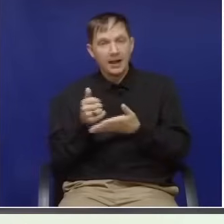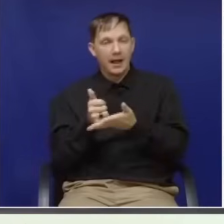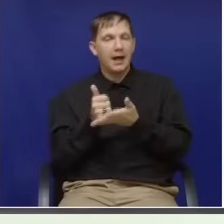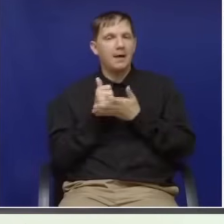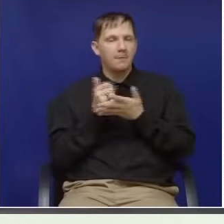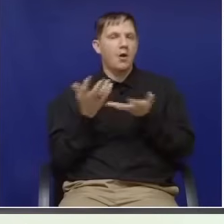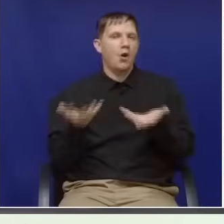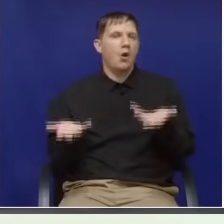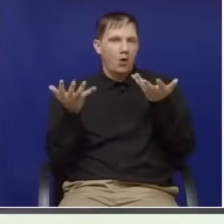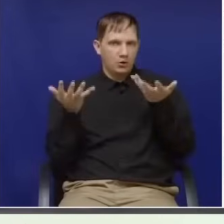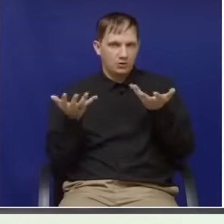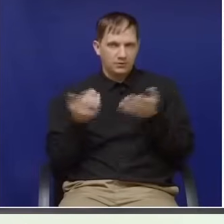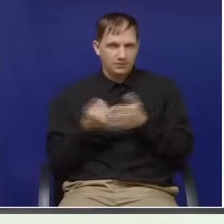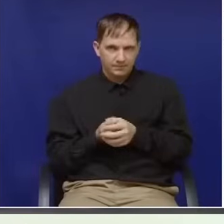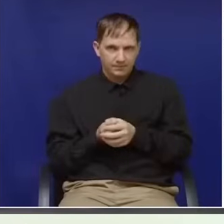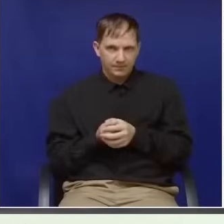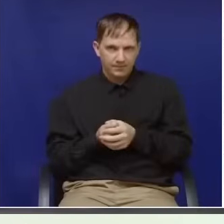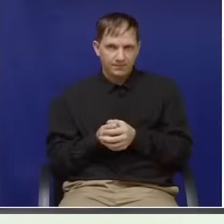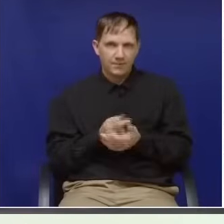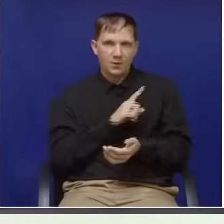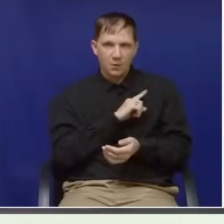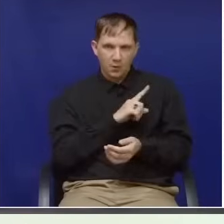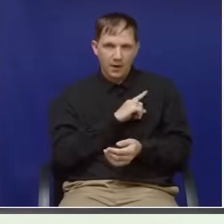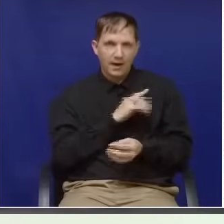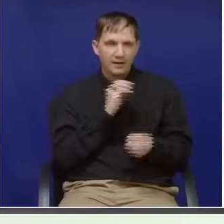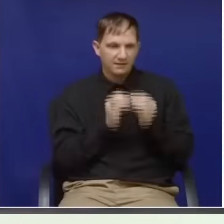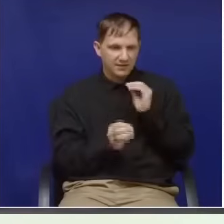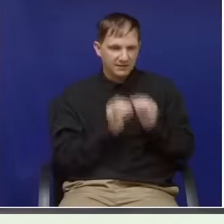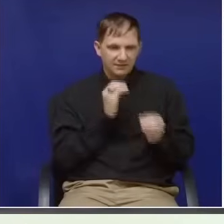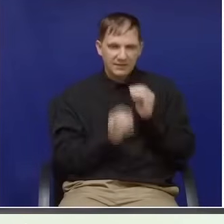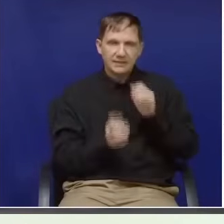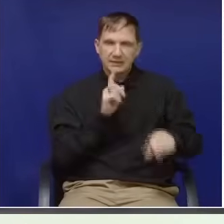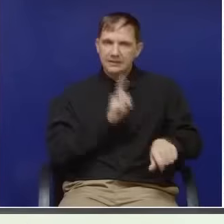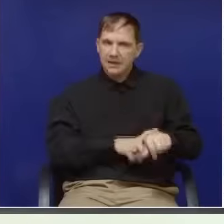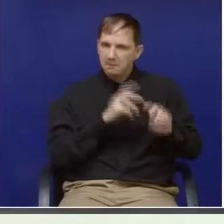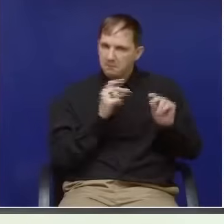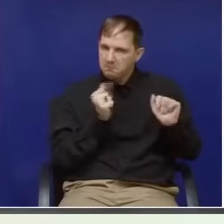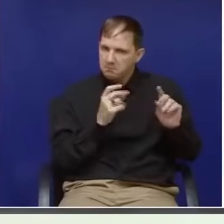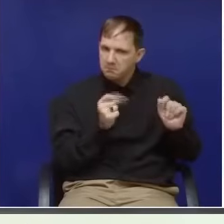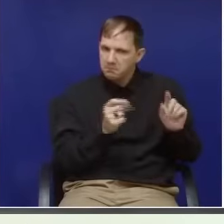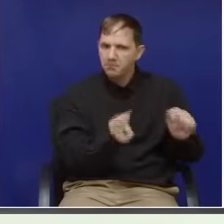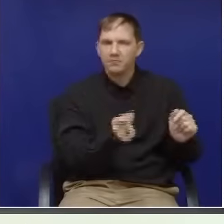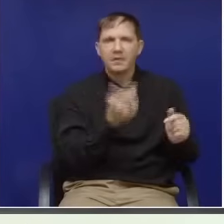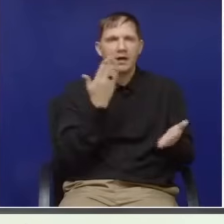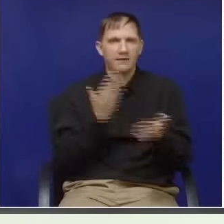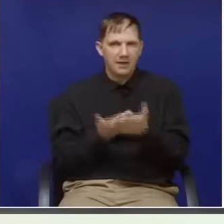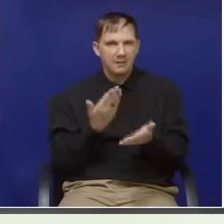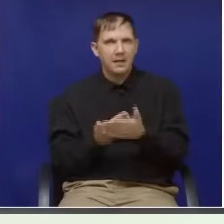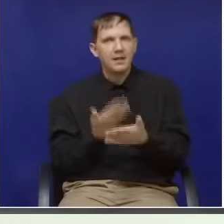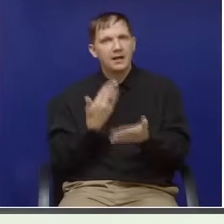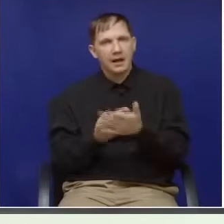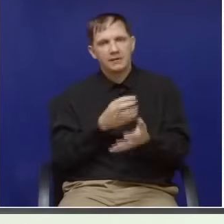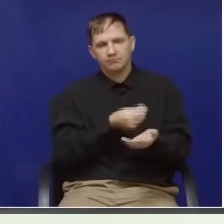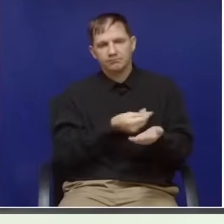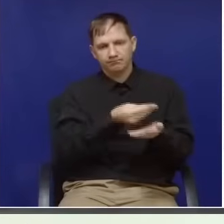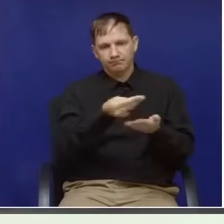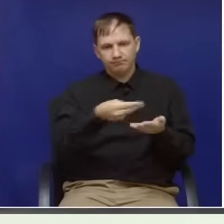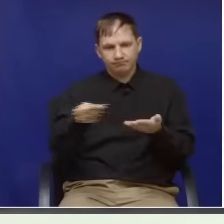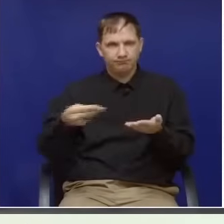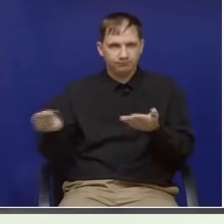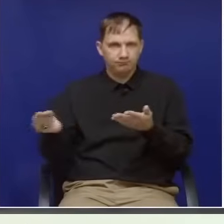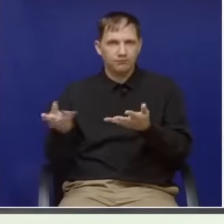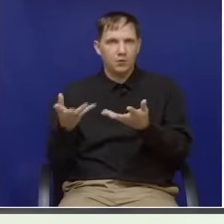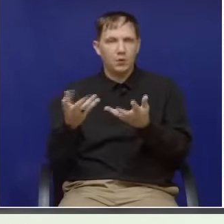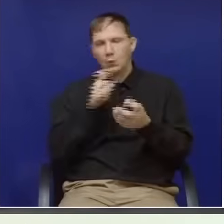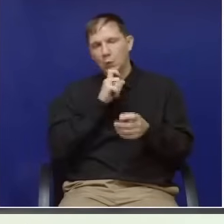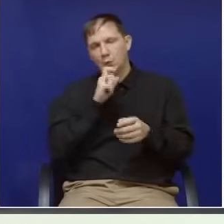us greatly to have vehicles repaired on time and being made available to stations. However, we